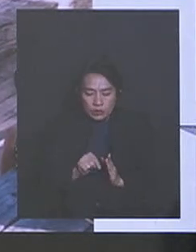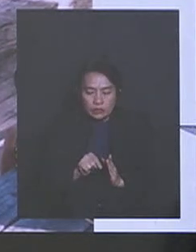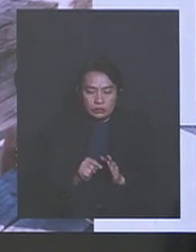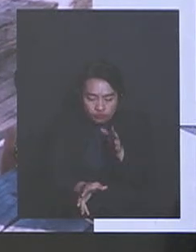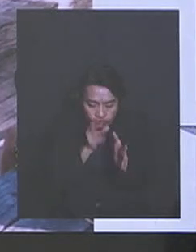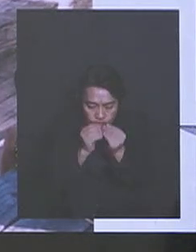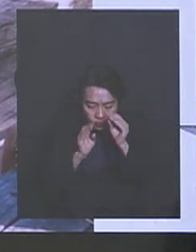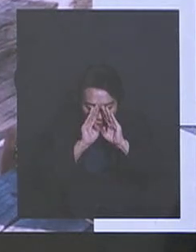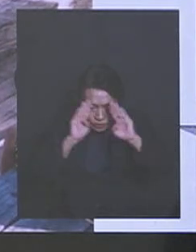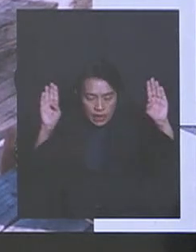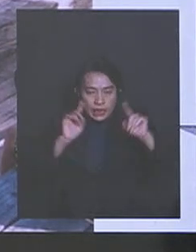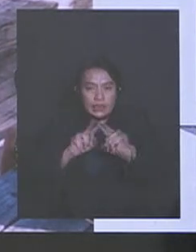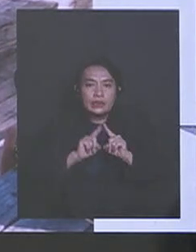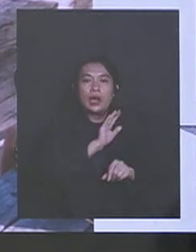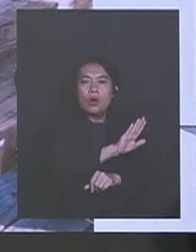field operations and